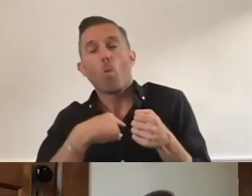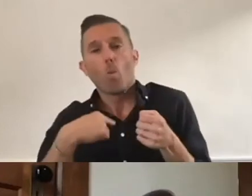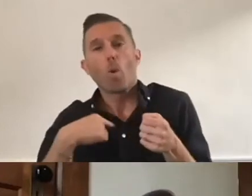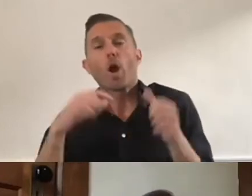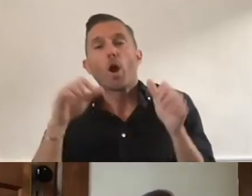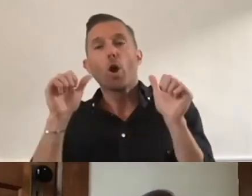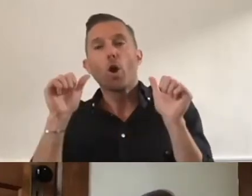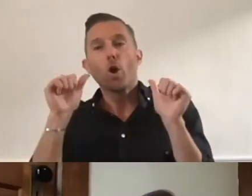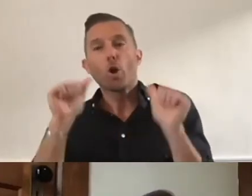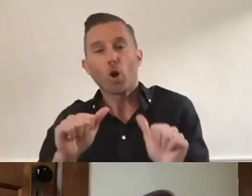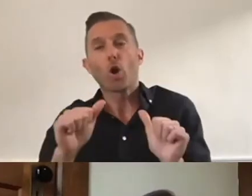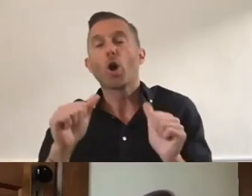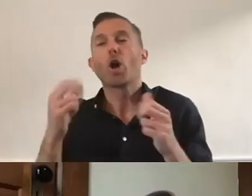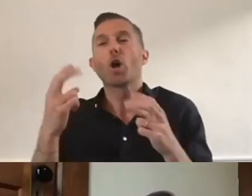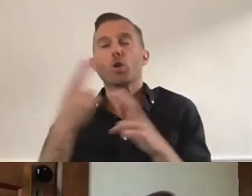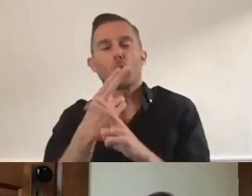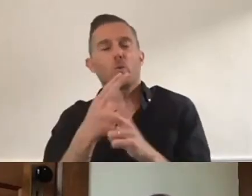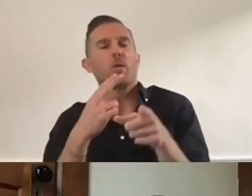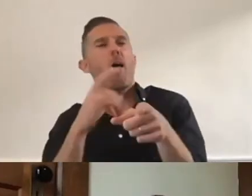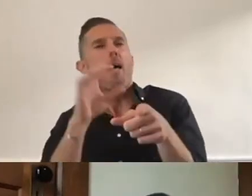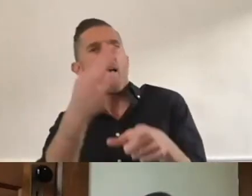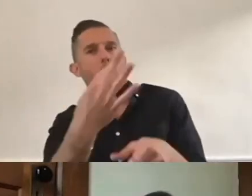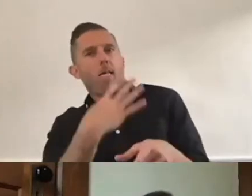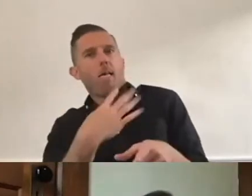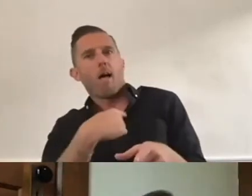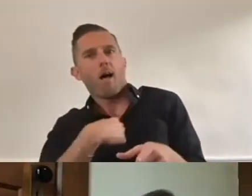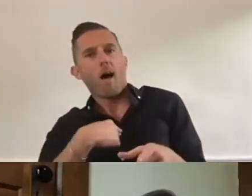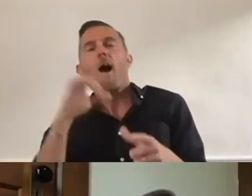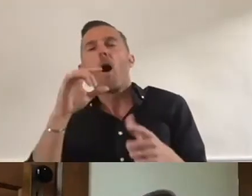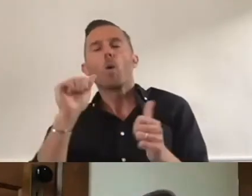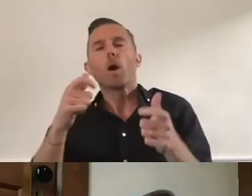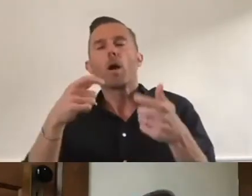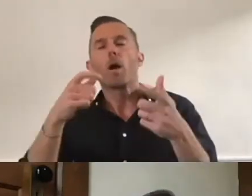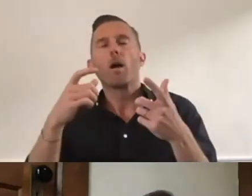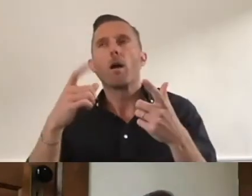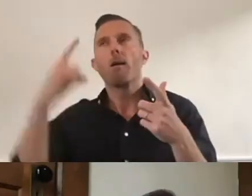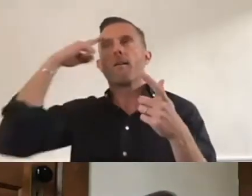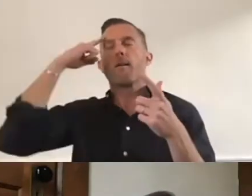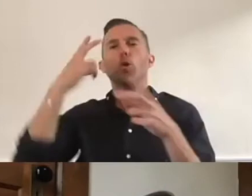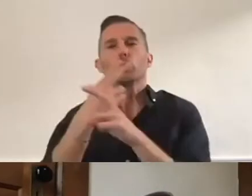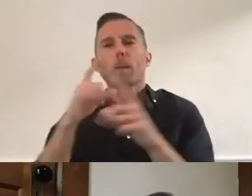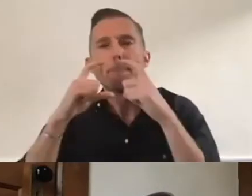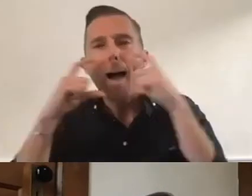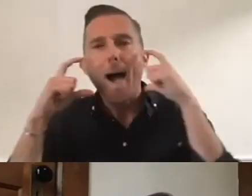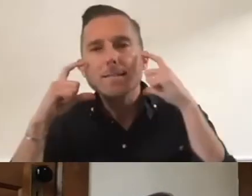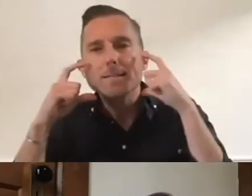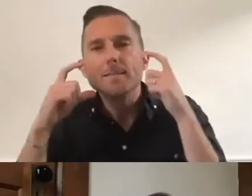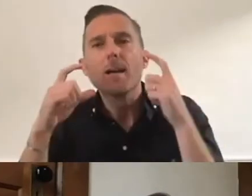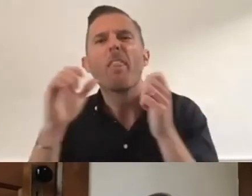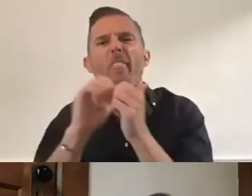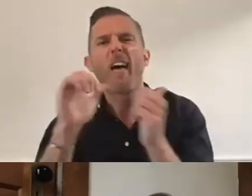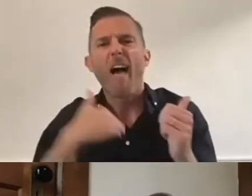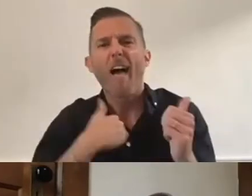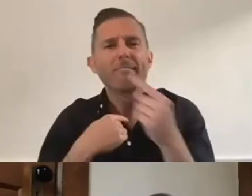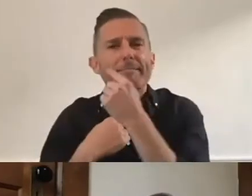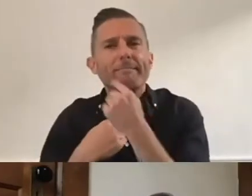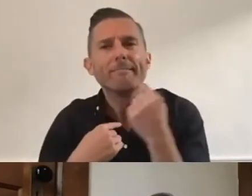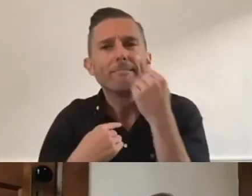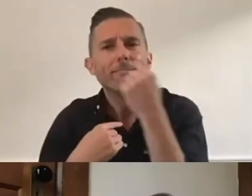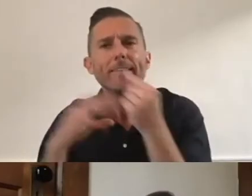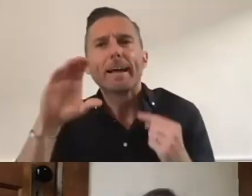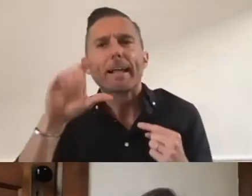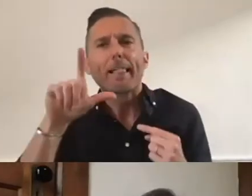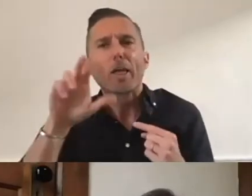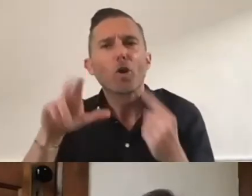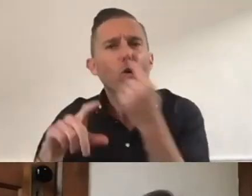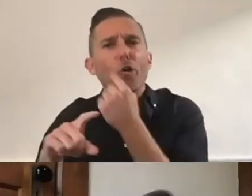are wearing masks there it's clear, so they can actually lip read, so that we can include people in that, because there are a lot of people who are thinking, oh,